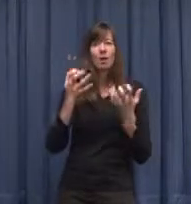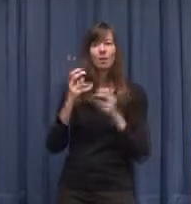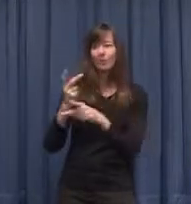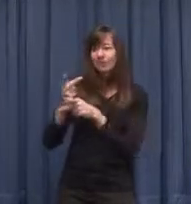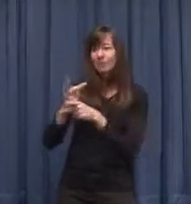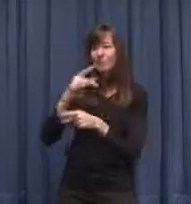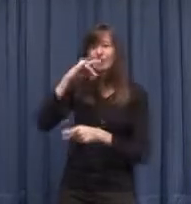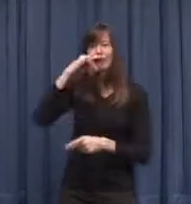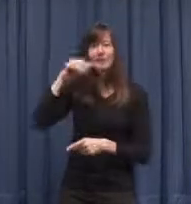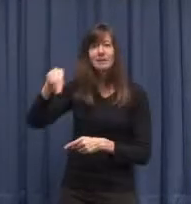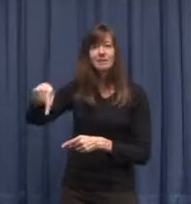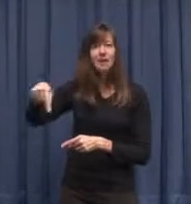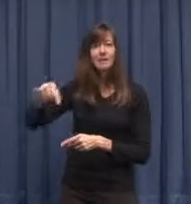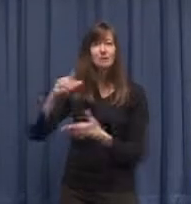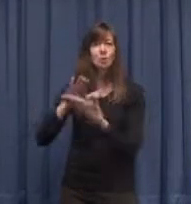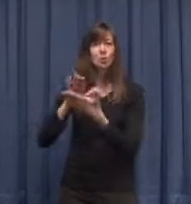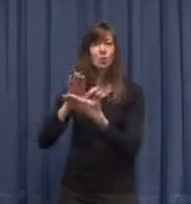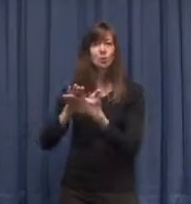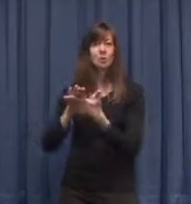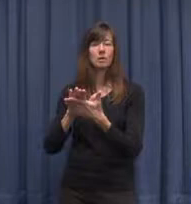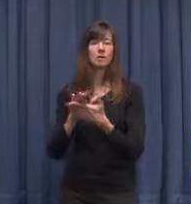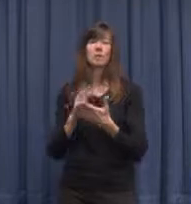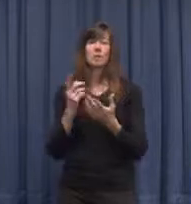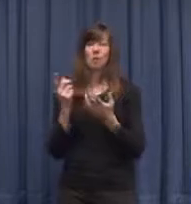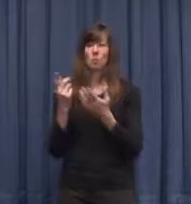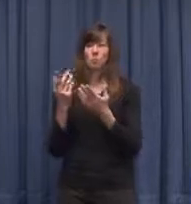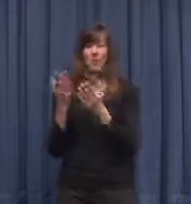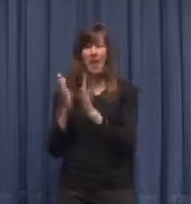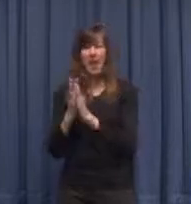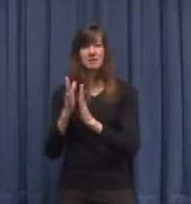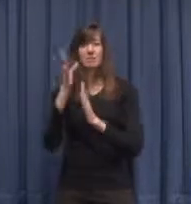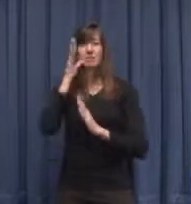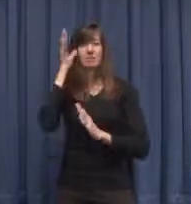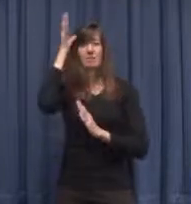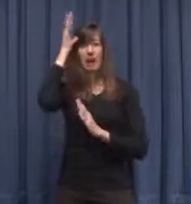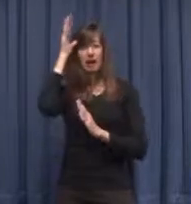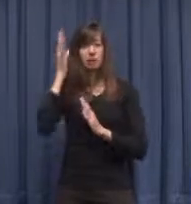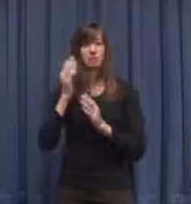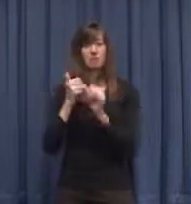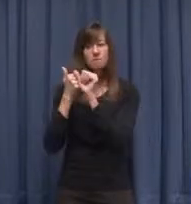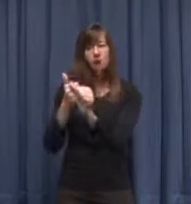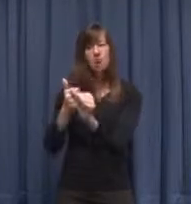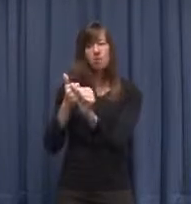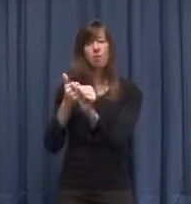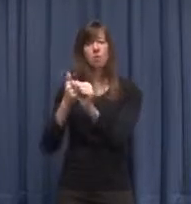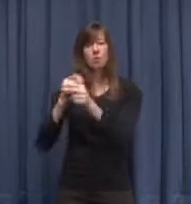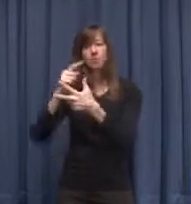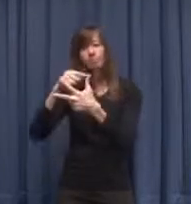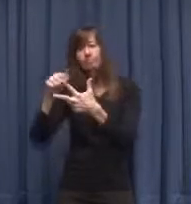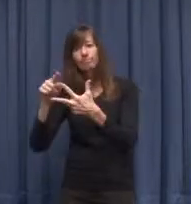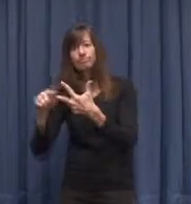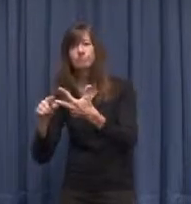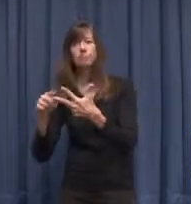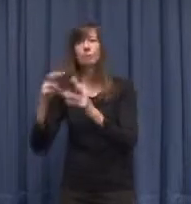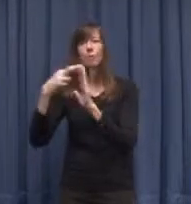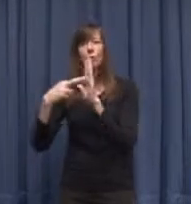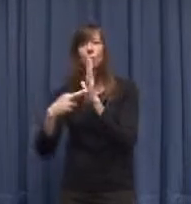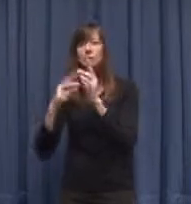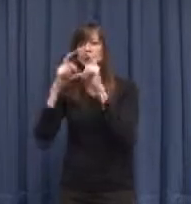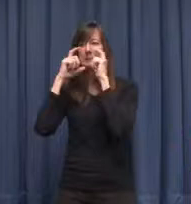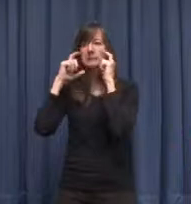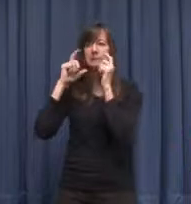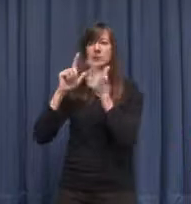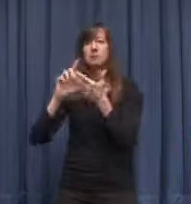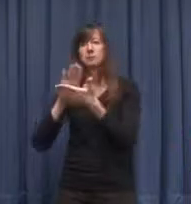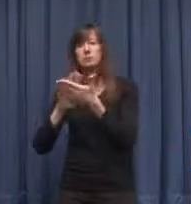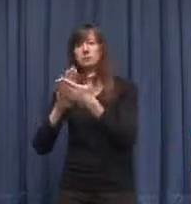follow the precautions. But to make sure that we protect our students and our teachers, we will continue to look at